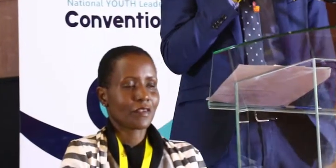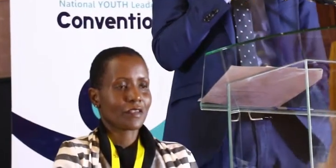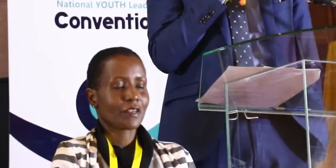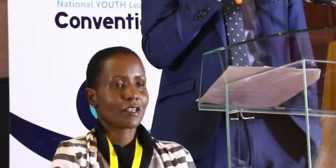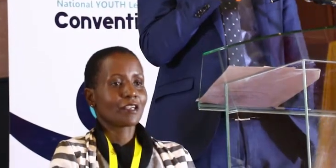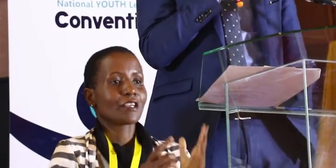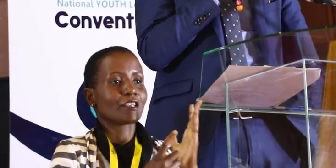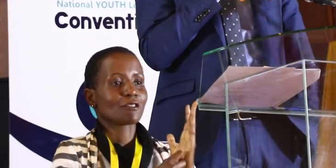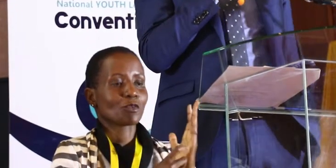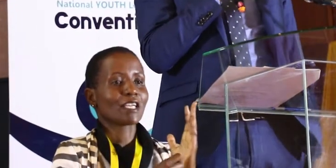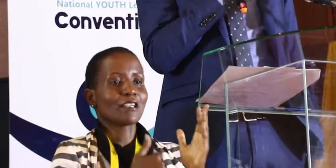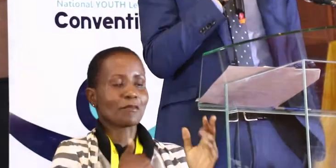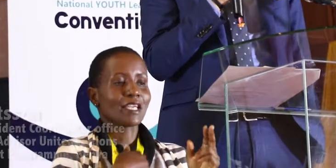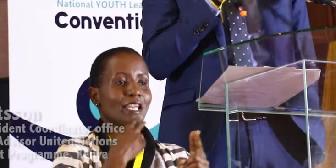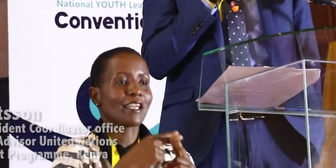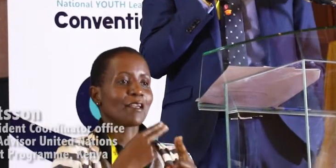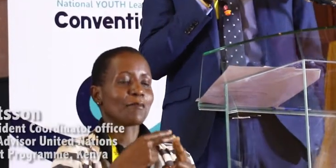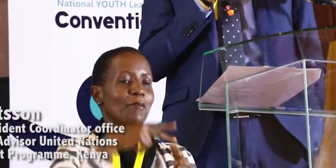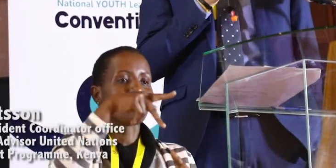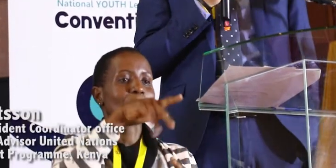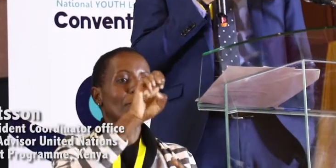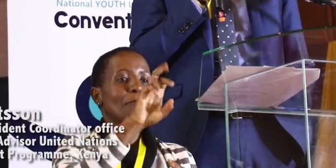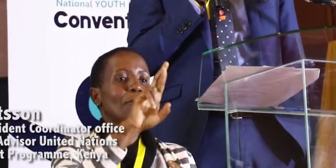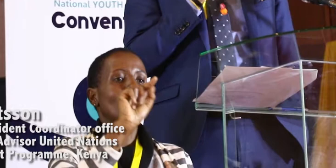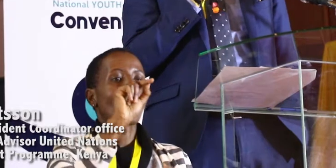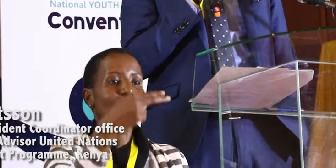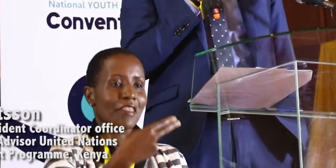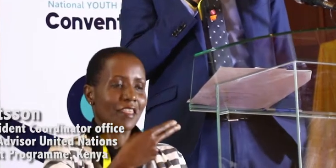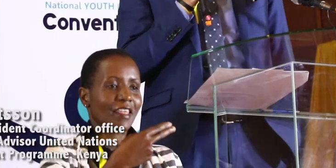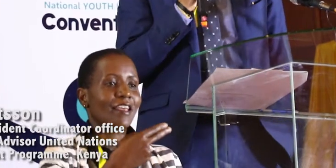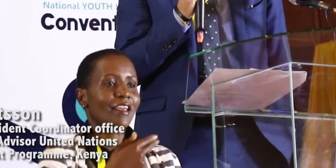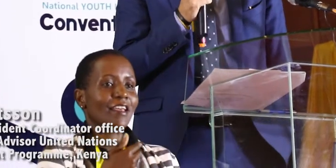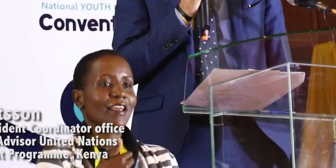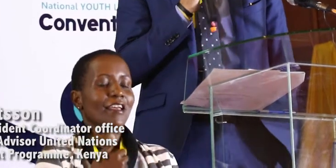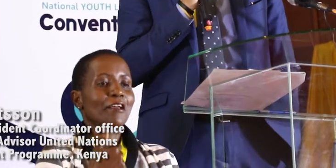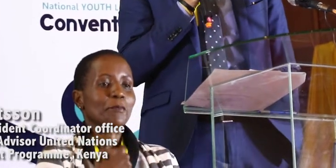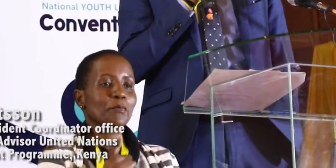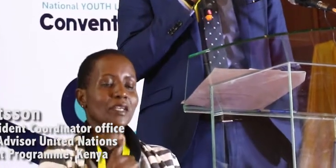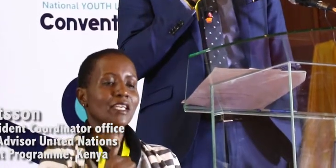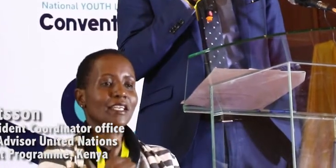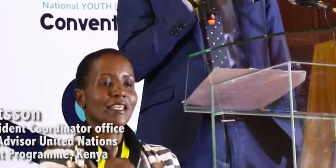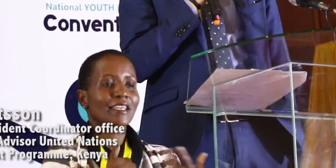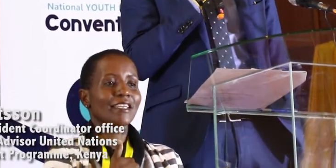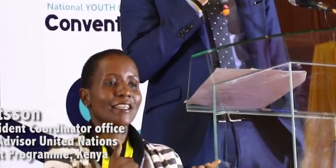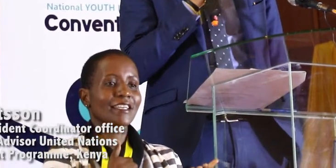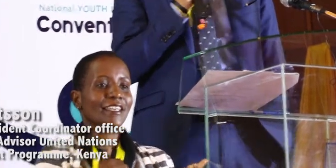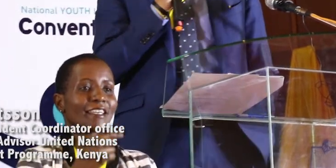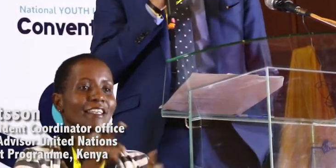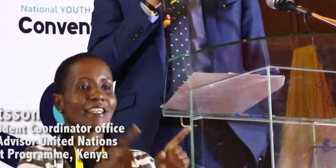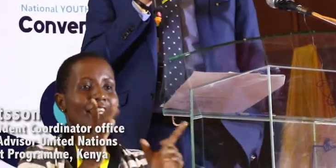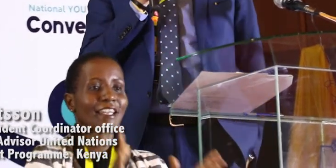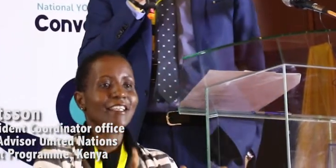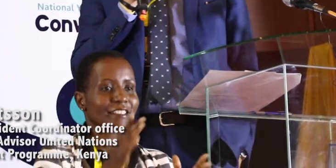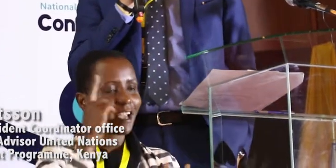Mimi ninaitwa Pat na nina mimi ni mkurugenzi